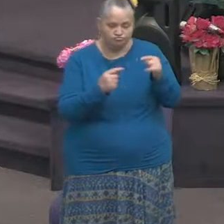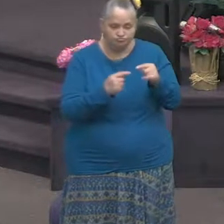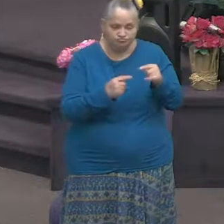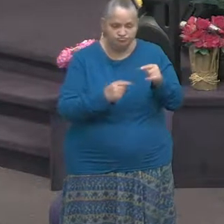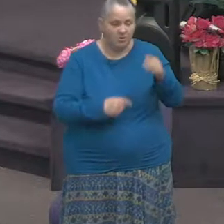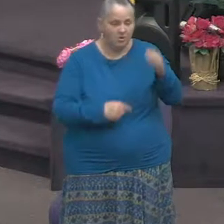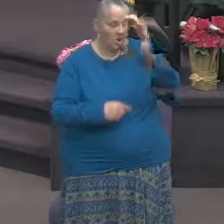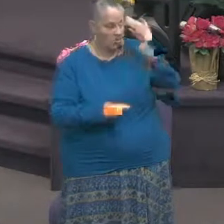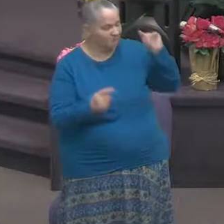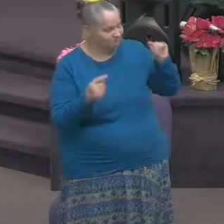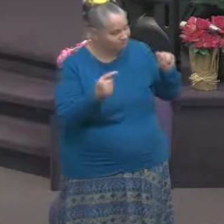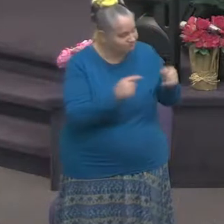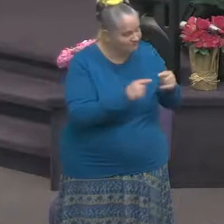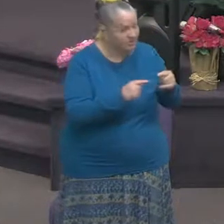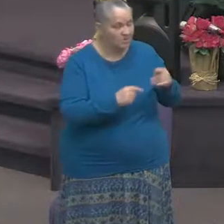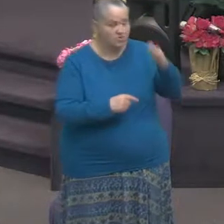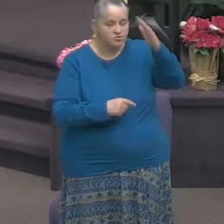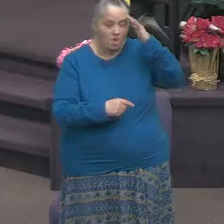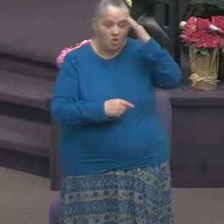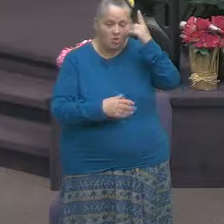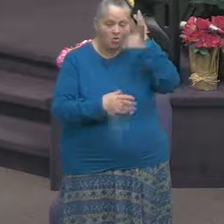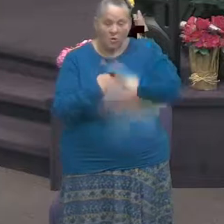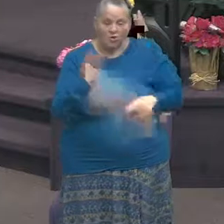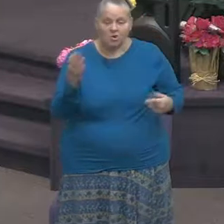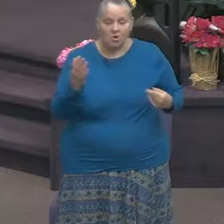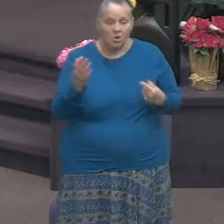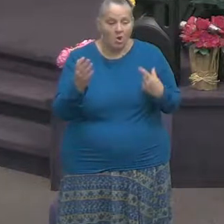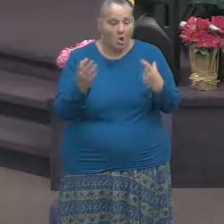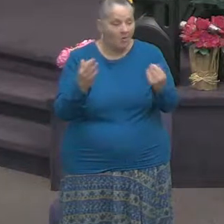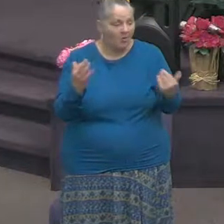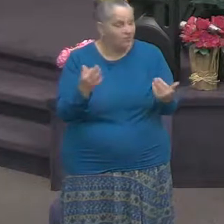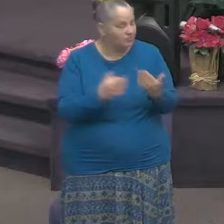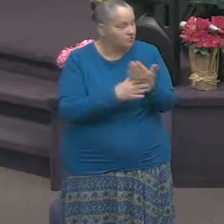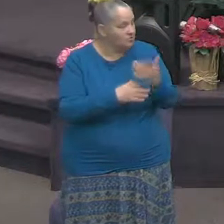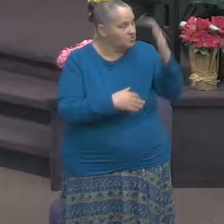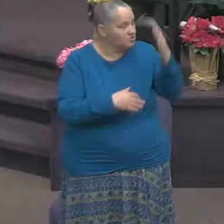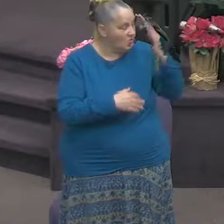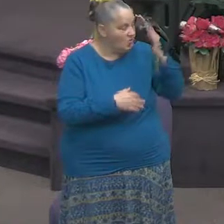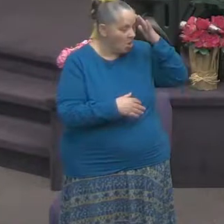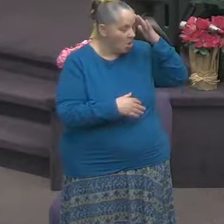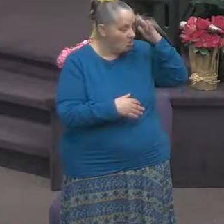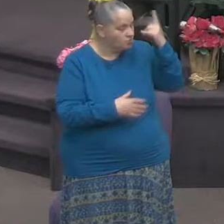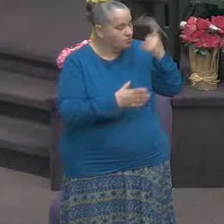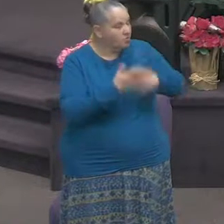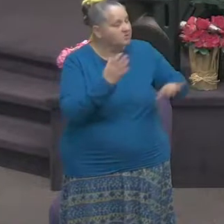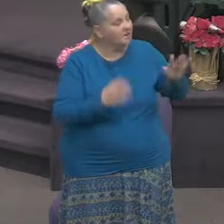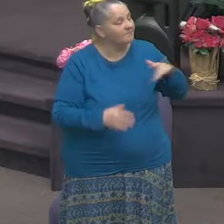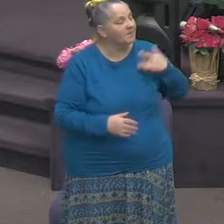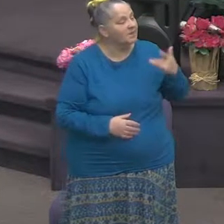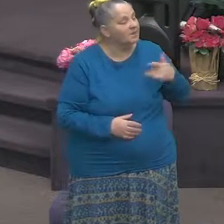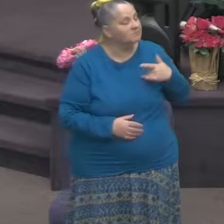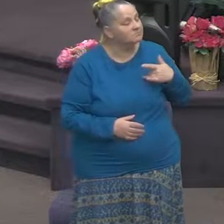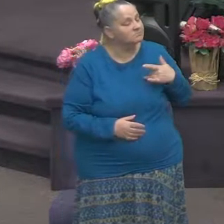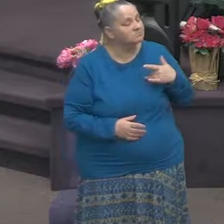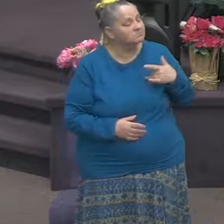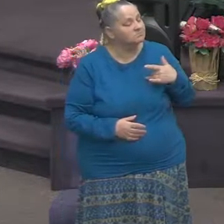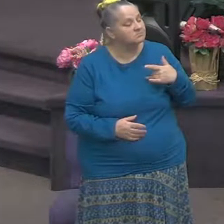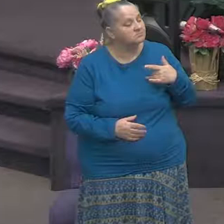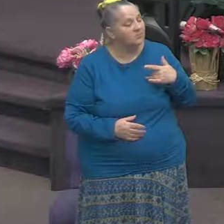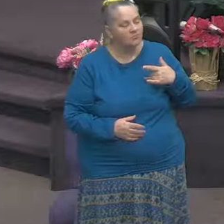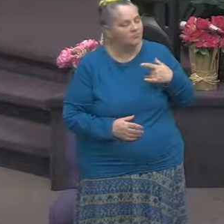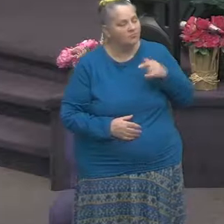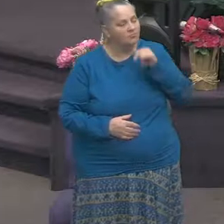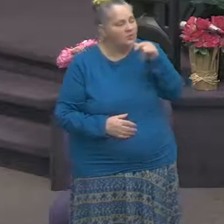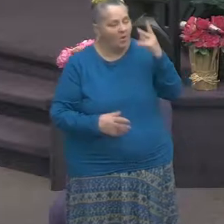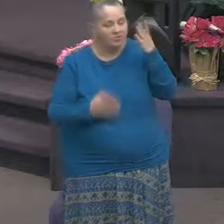He knows your pains. He knows what you're going through. He knows exactly what you're feeling. We don't